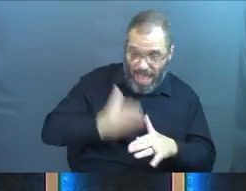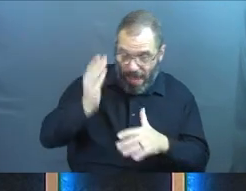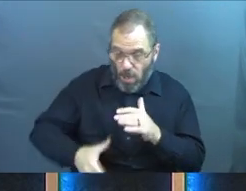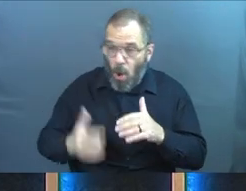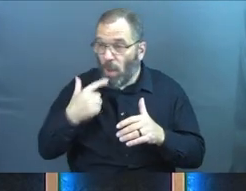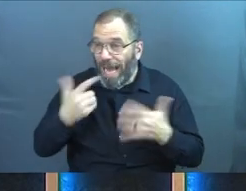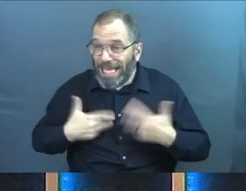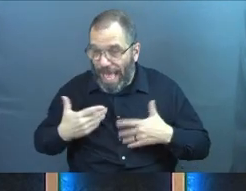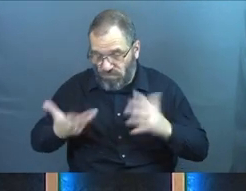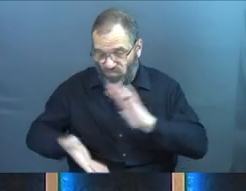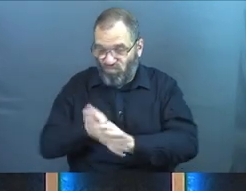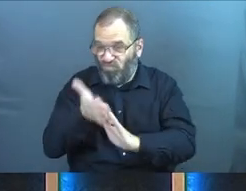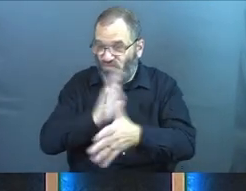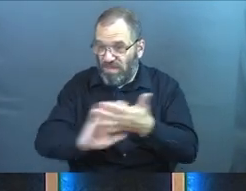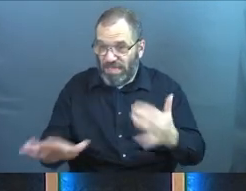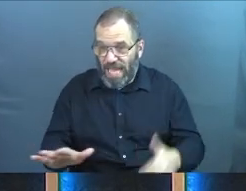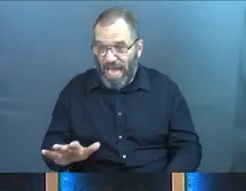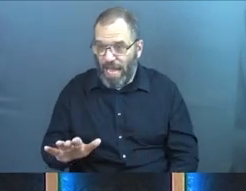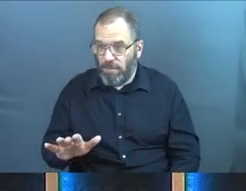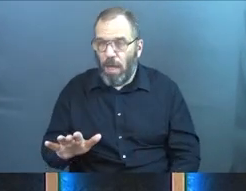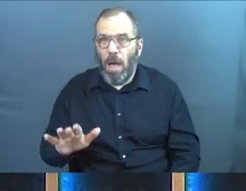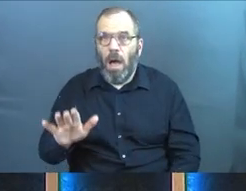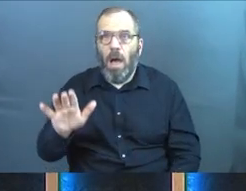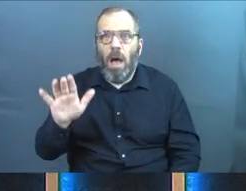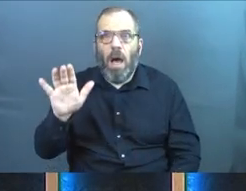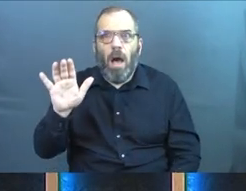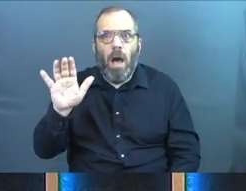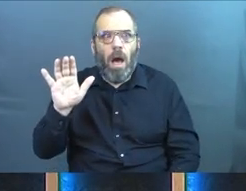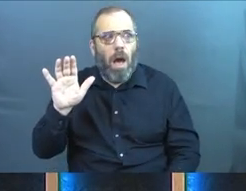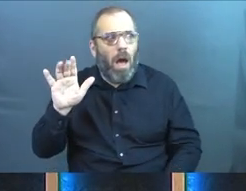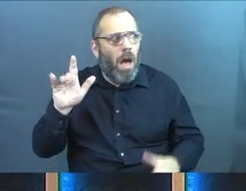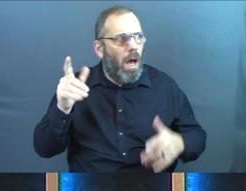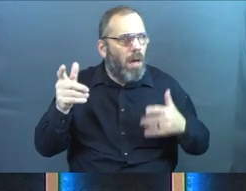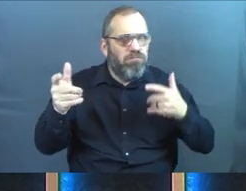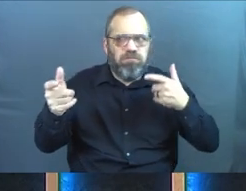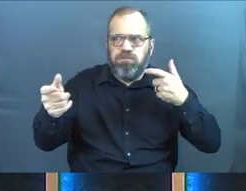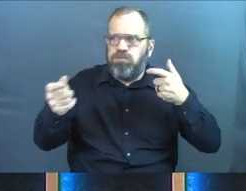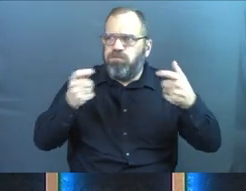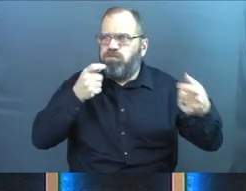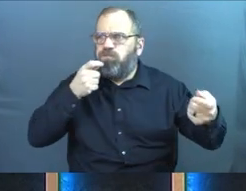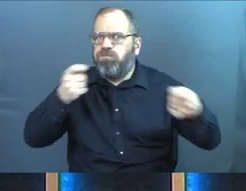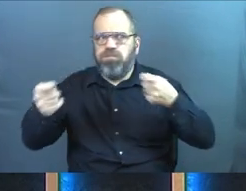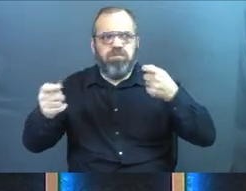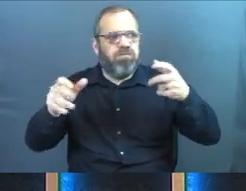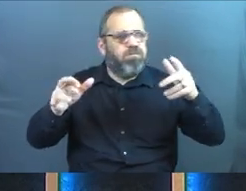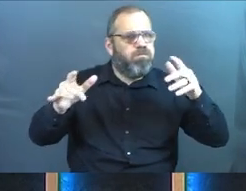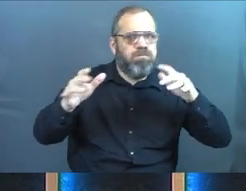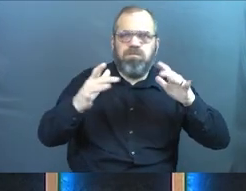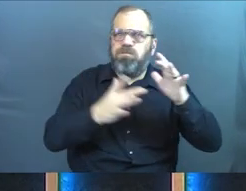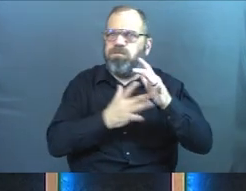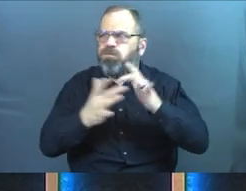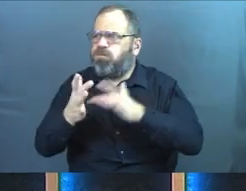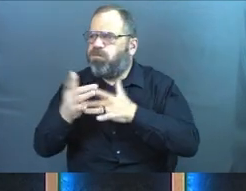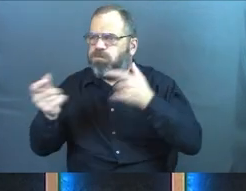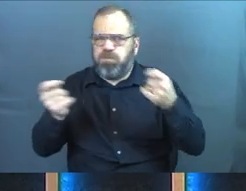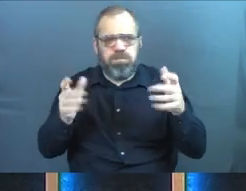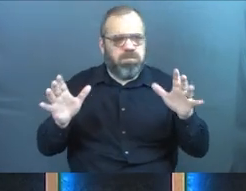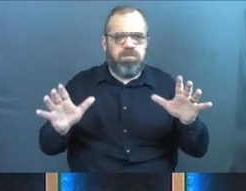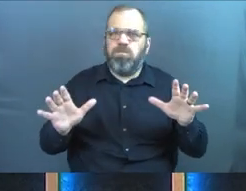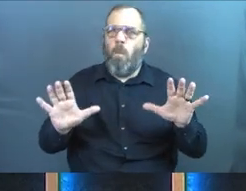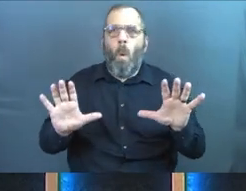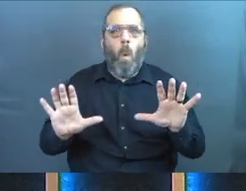when I say it's over. You got to hear the sovereignty. You got to hear the control that Jesus has.